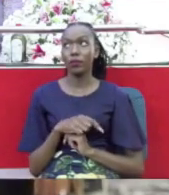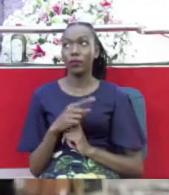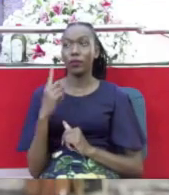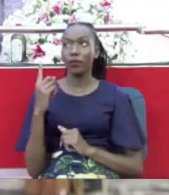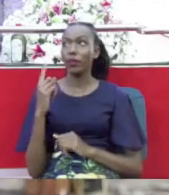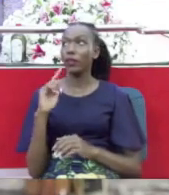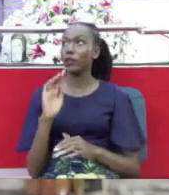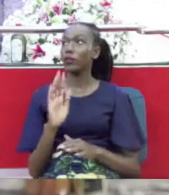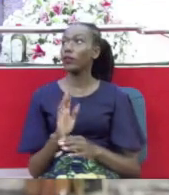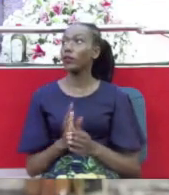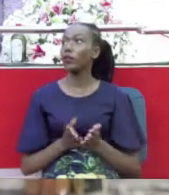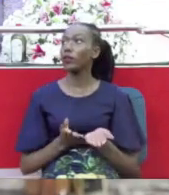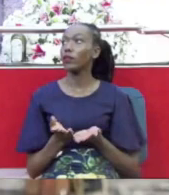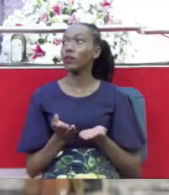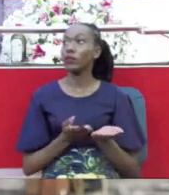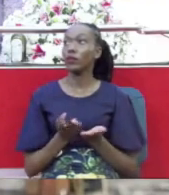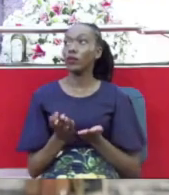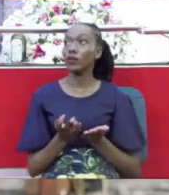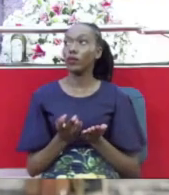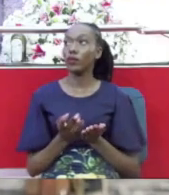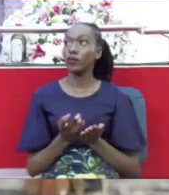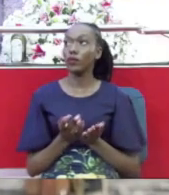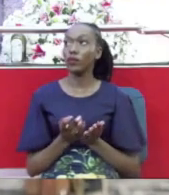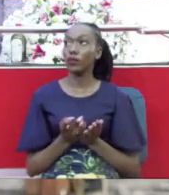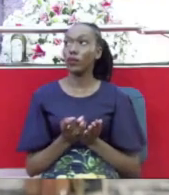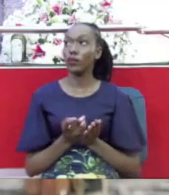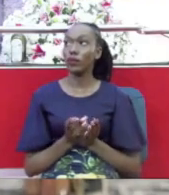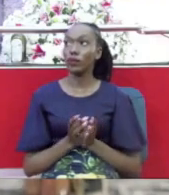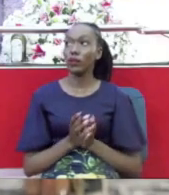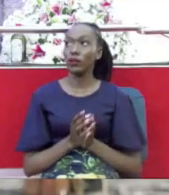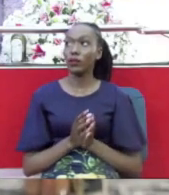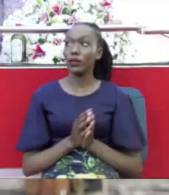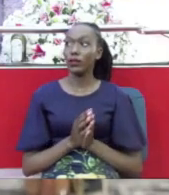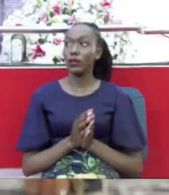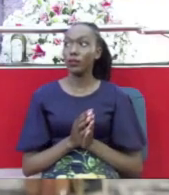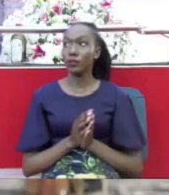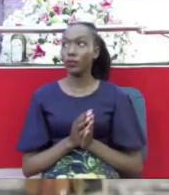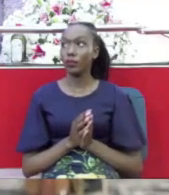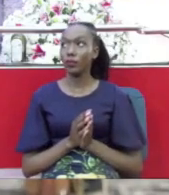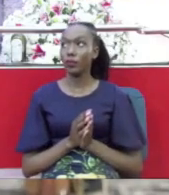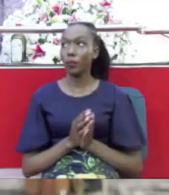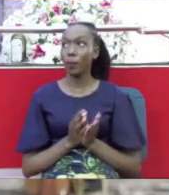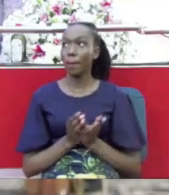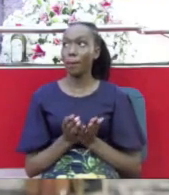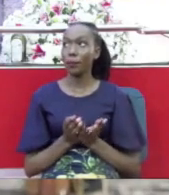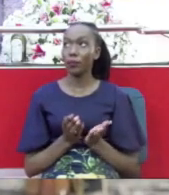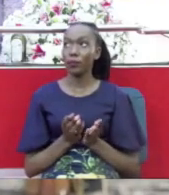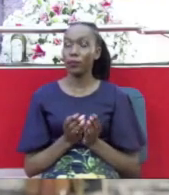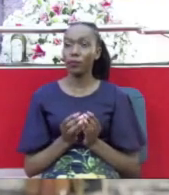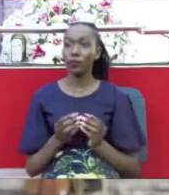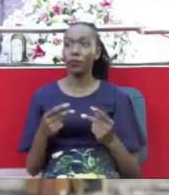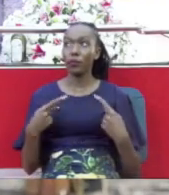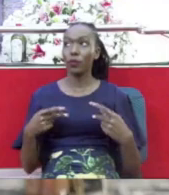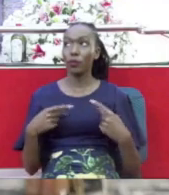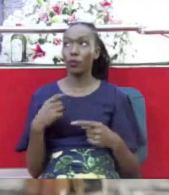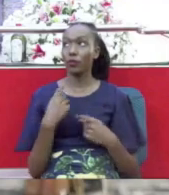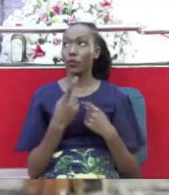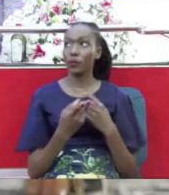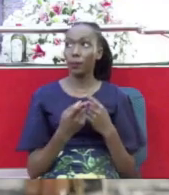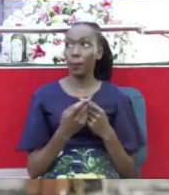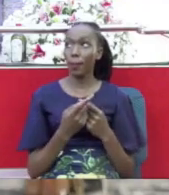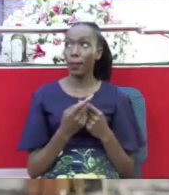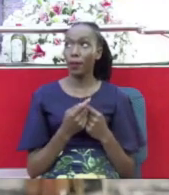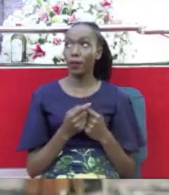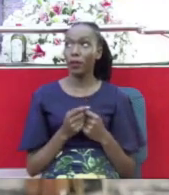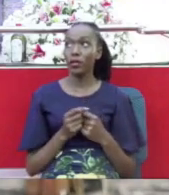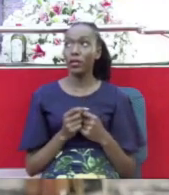announcement about an event for people who have been married for over 25 years. Katika ibada ya kwanza